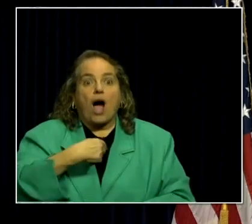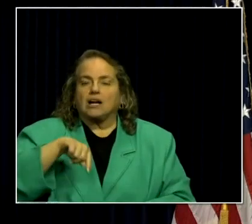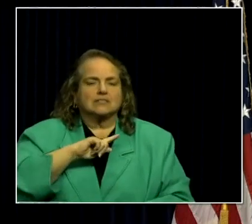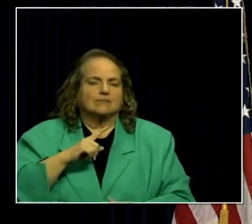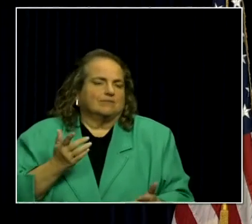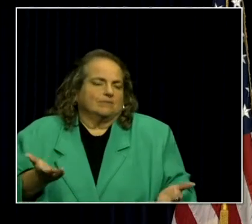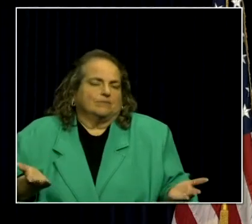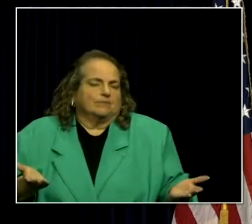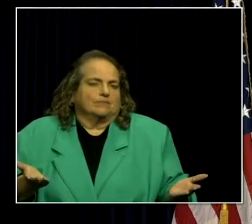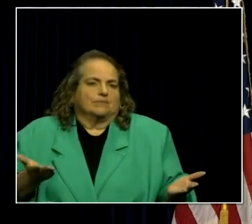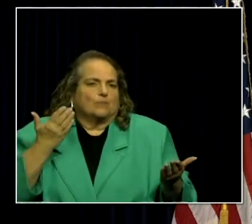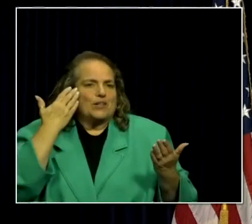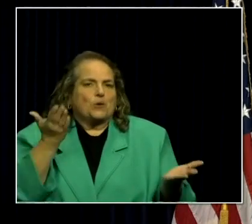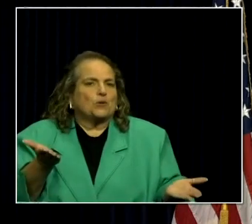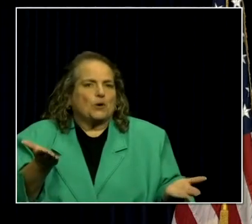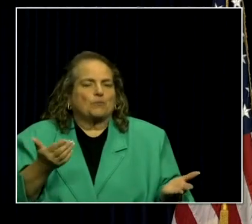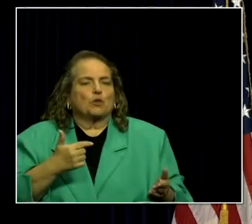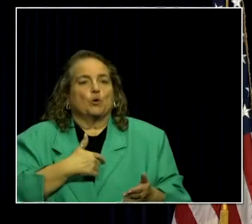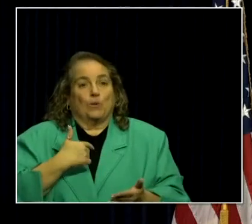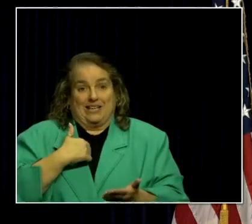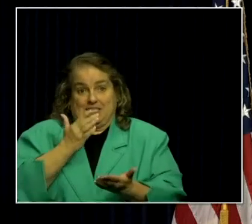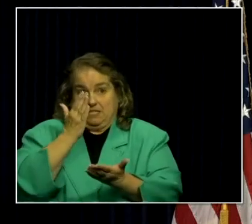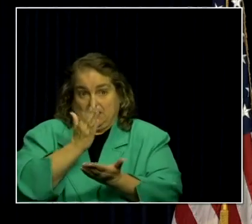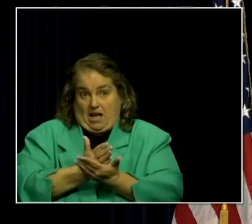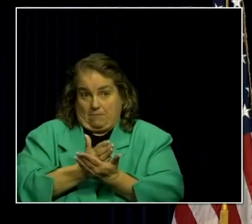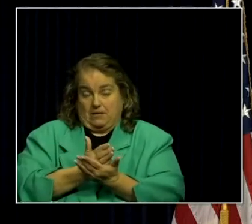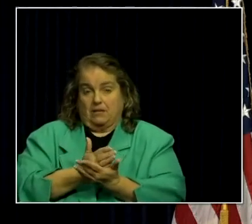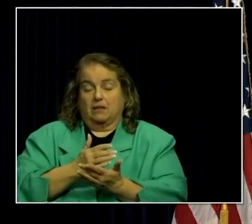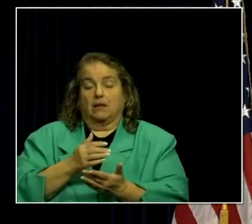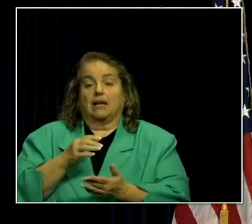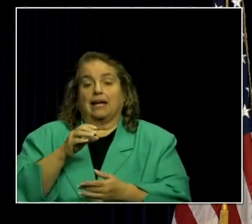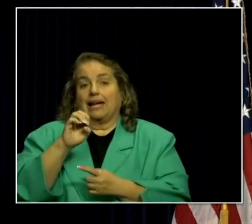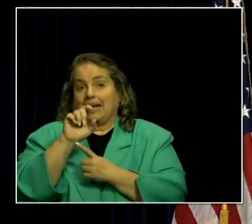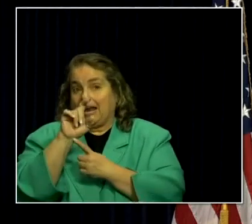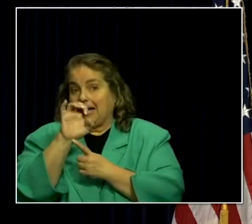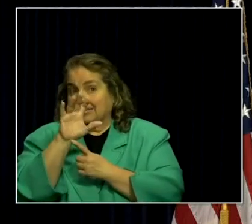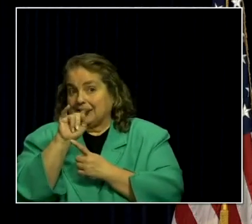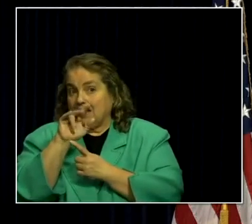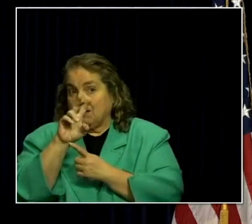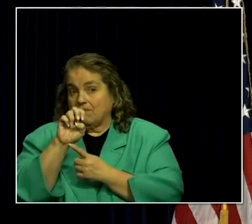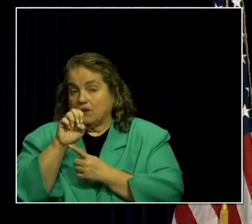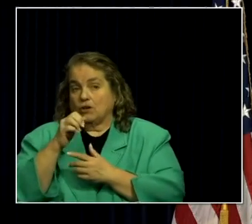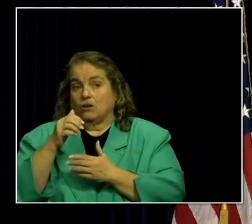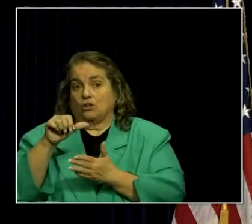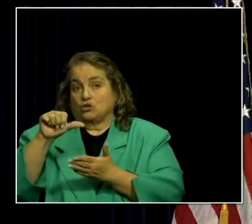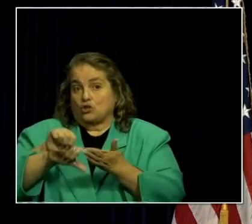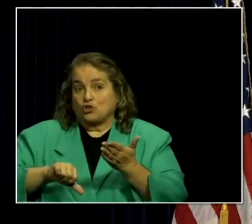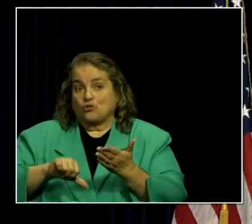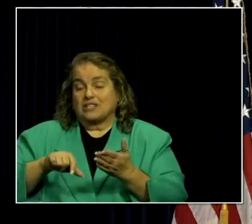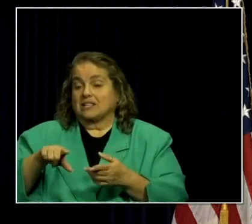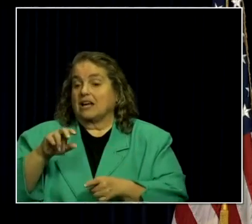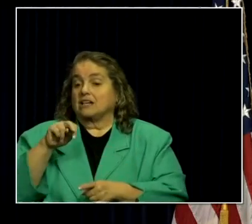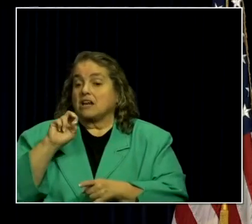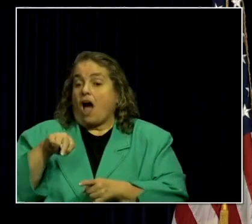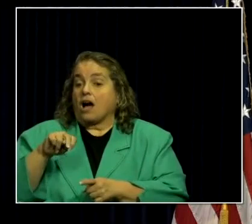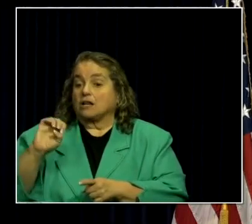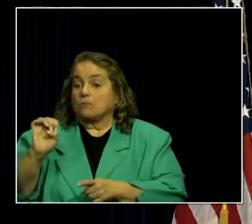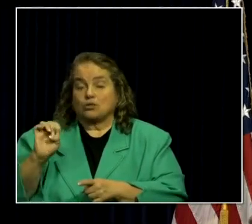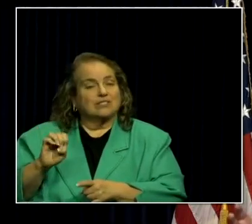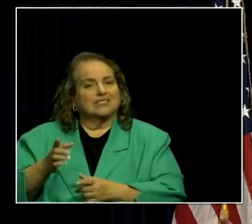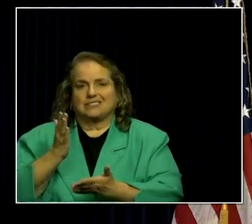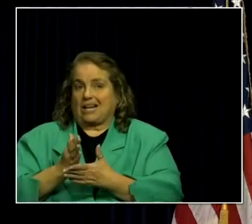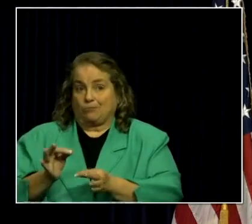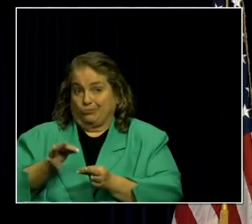stopped elective procedures earlier than a lot, and what that means is we had more PPE, and we are going to have more facilities that